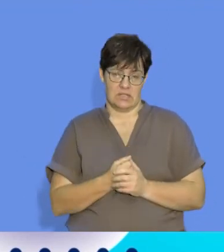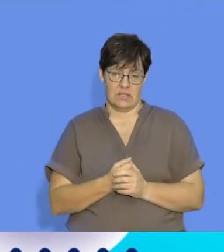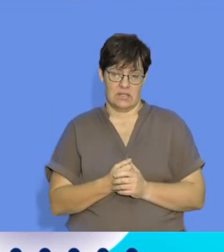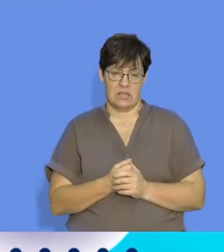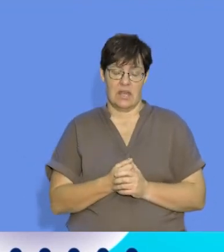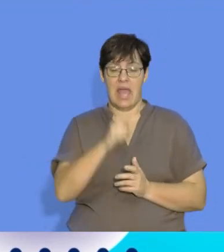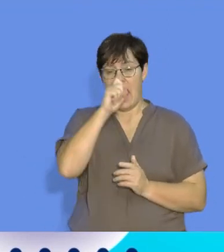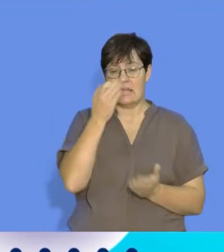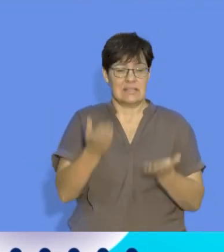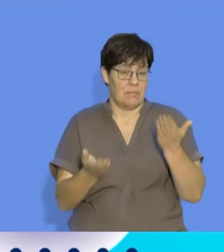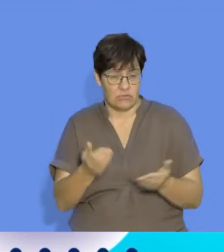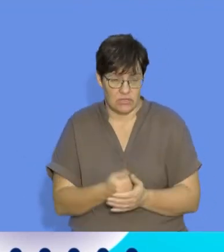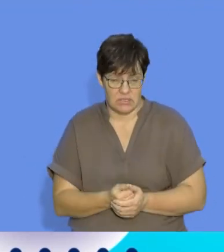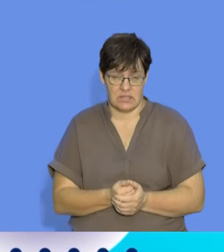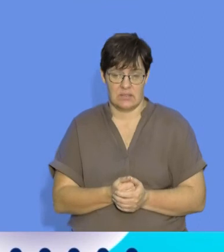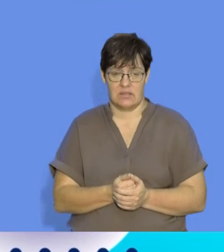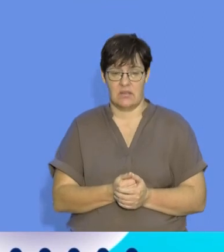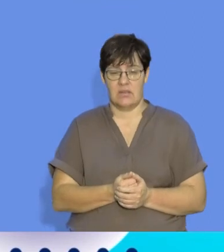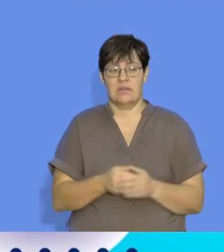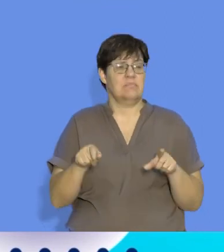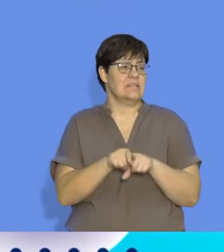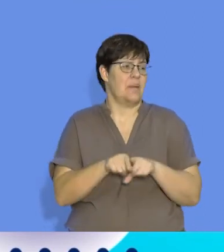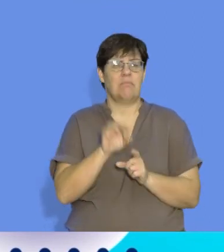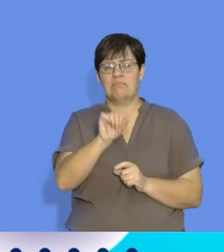turning point, the axis of symmetry, your